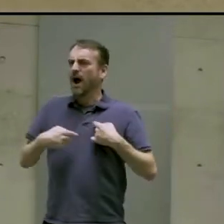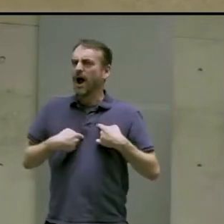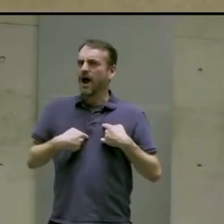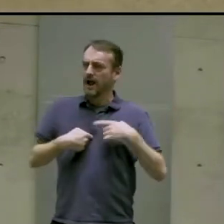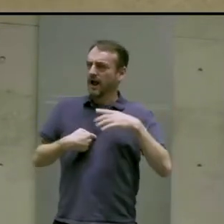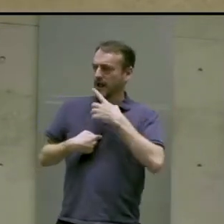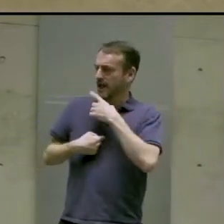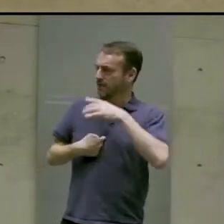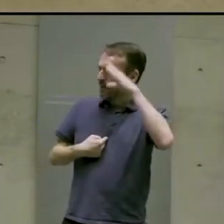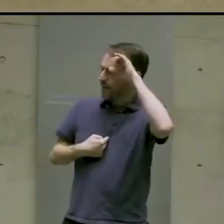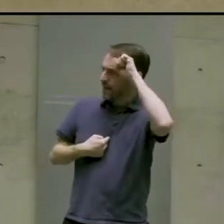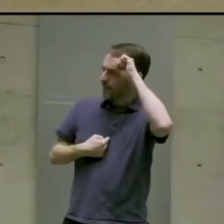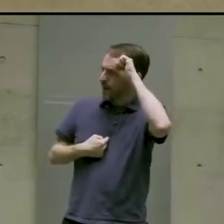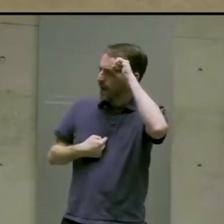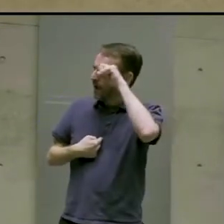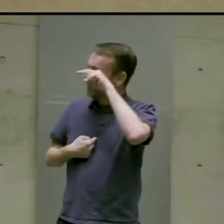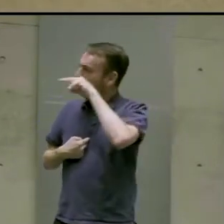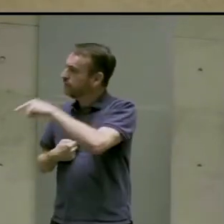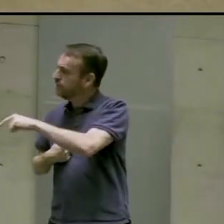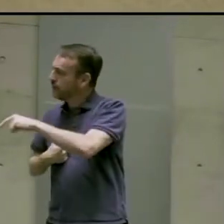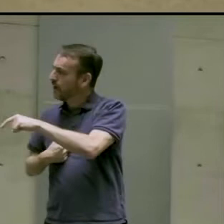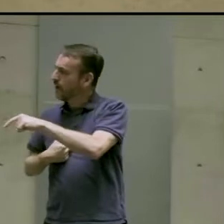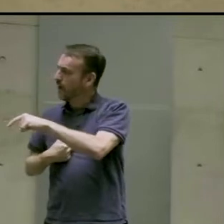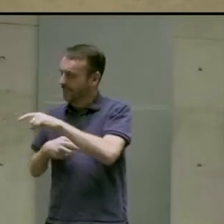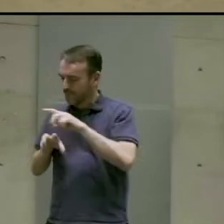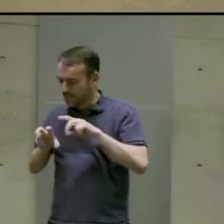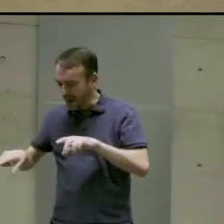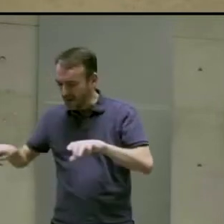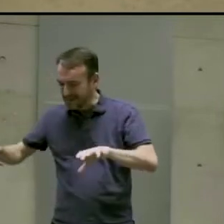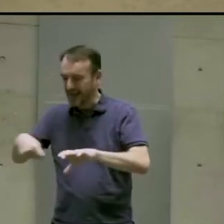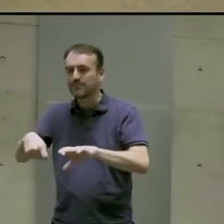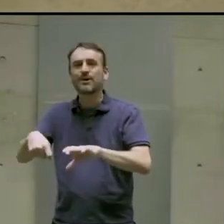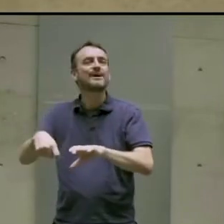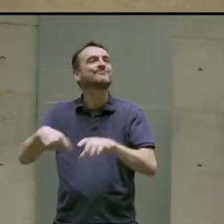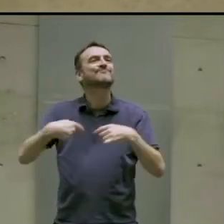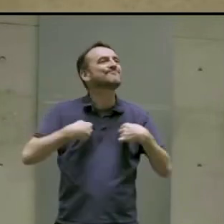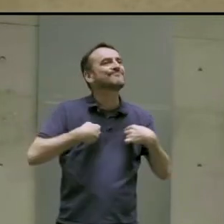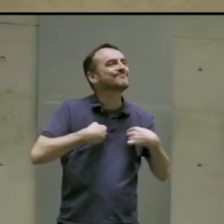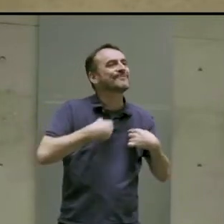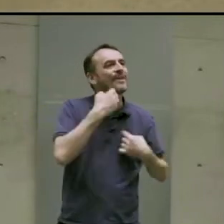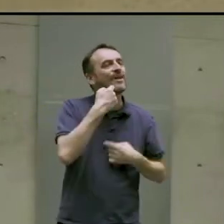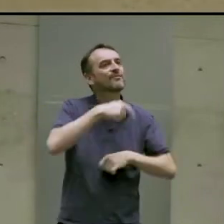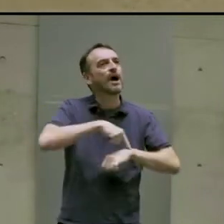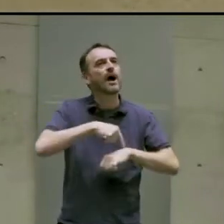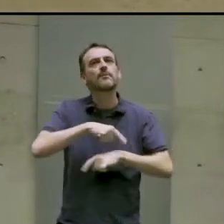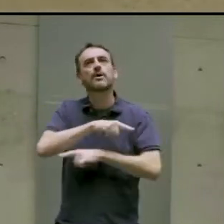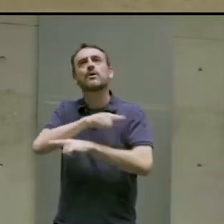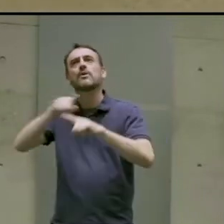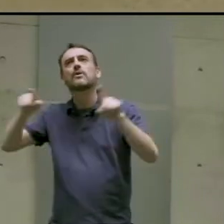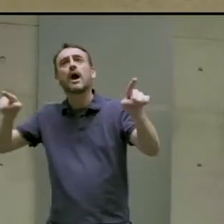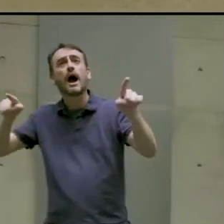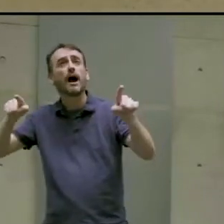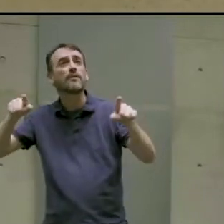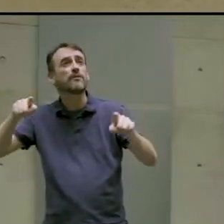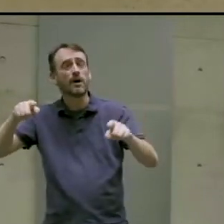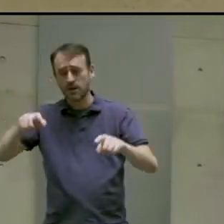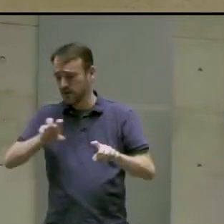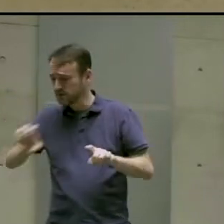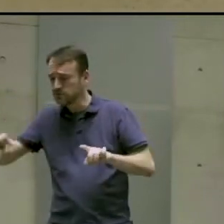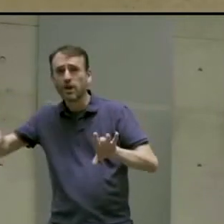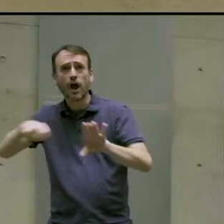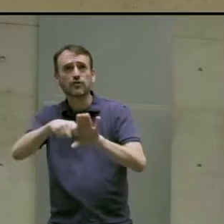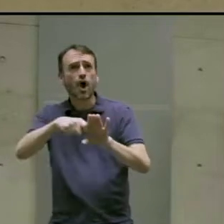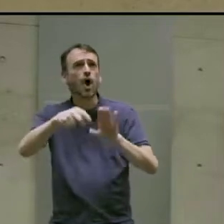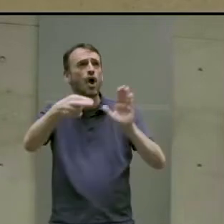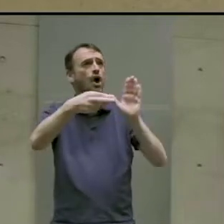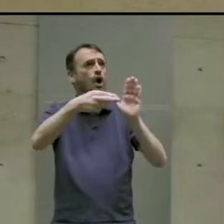We don't have a power adapter for this. No, I didn't have time to go and collect it. Okay. Do you have an adapter for a Lenovo laptop?